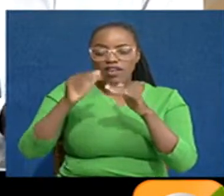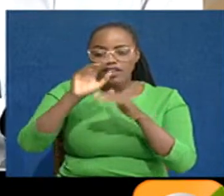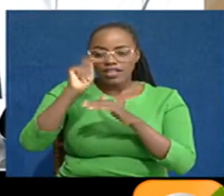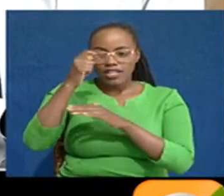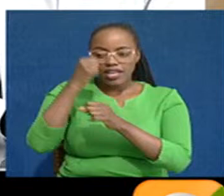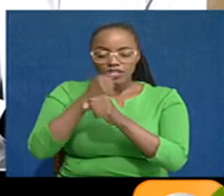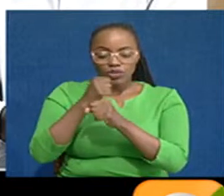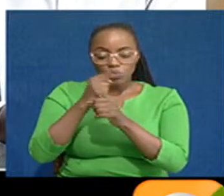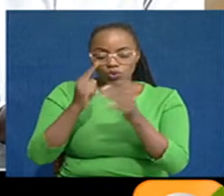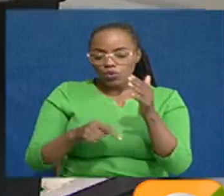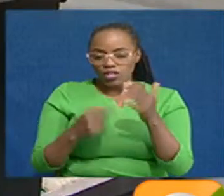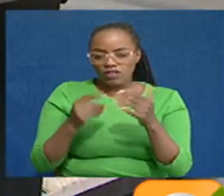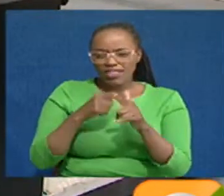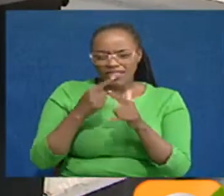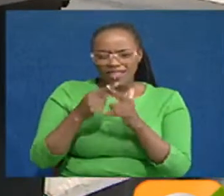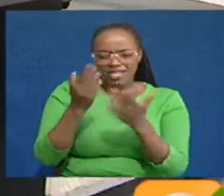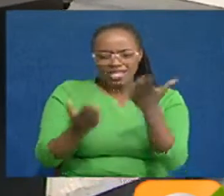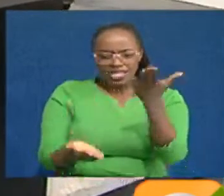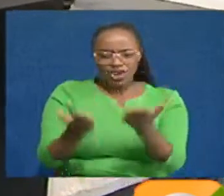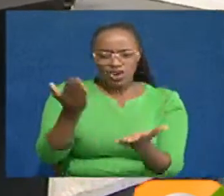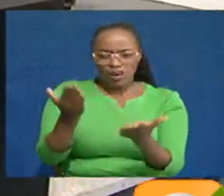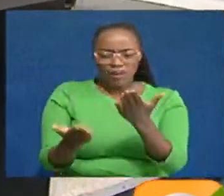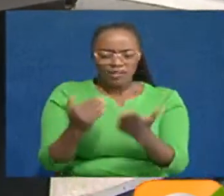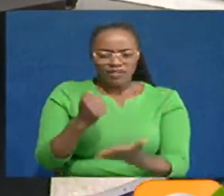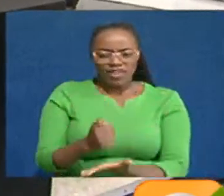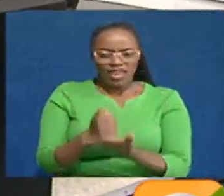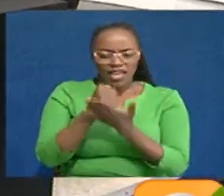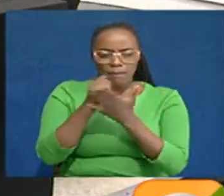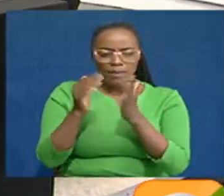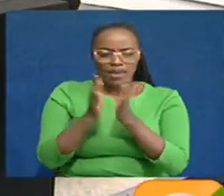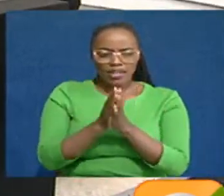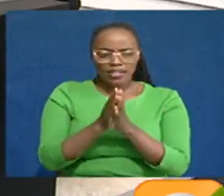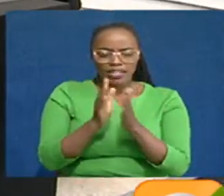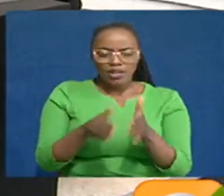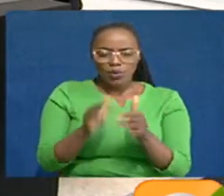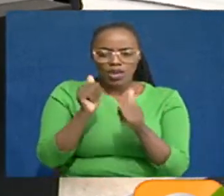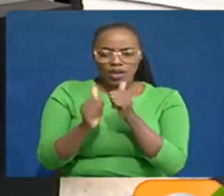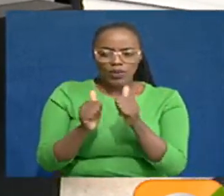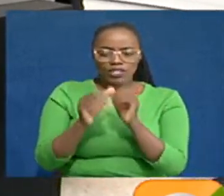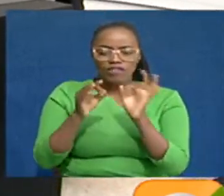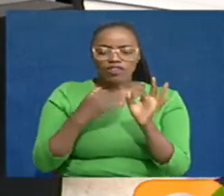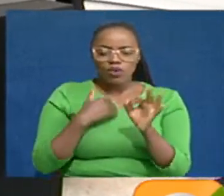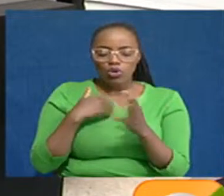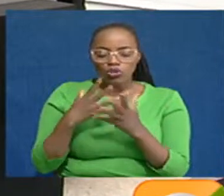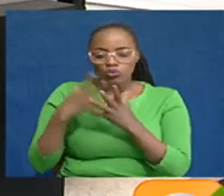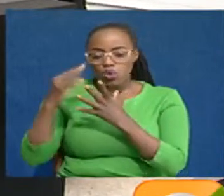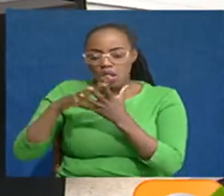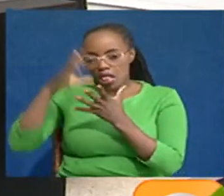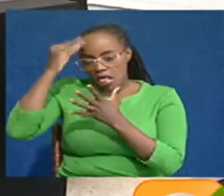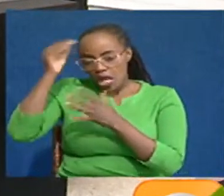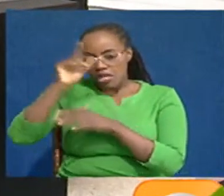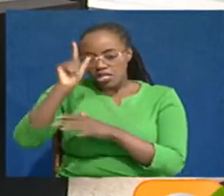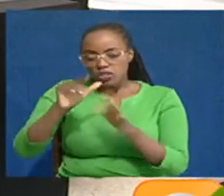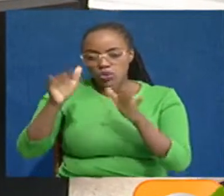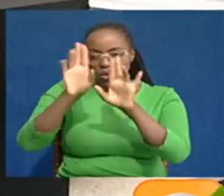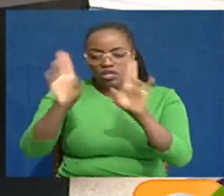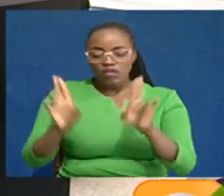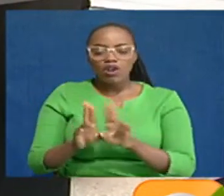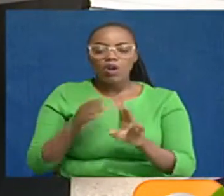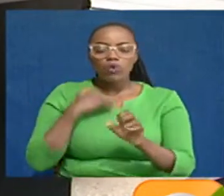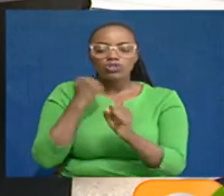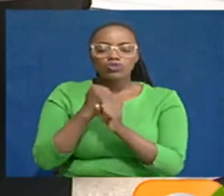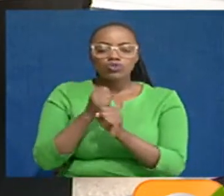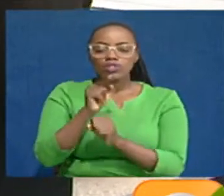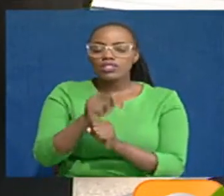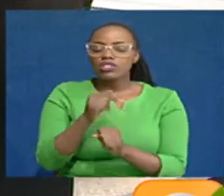So, yeah. Are those comparisons helpful, and in what way? Like, if you want to benchmark regionally and internationally, if you want to do that,